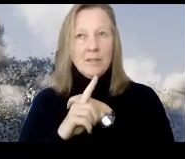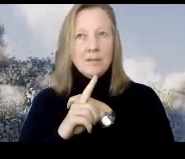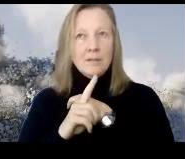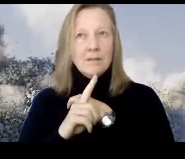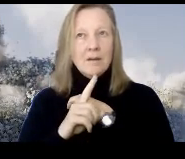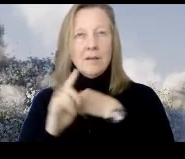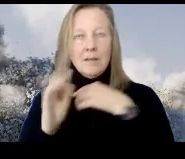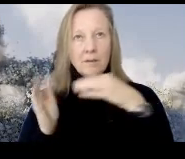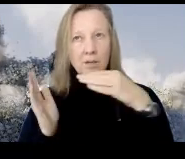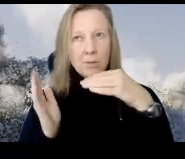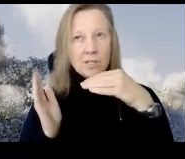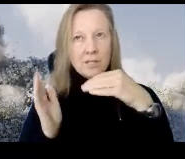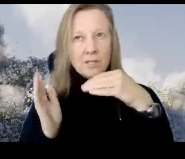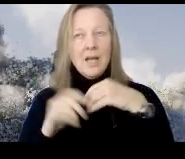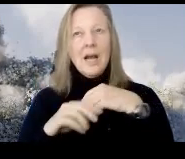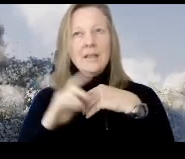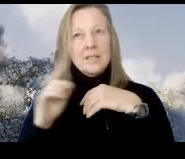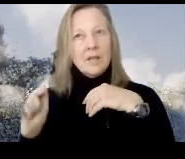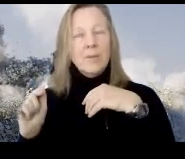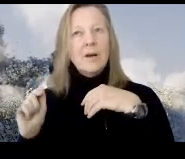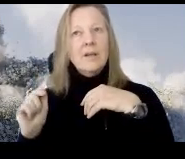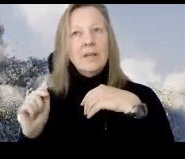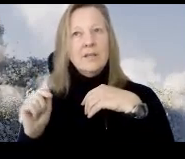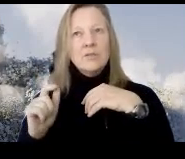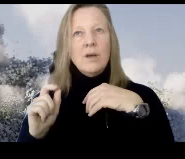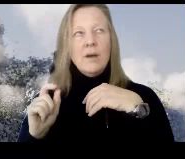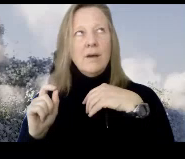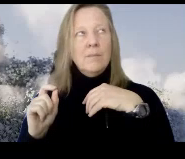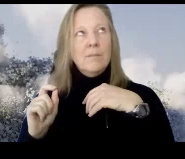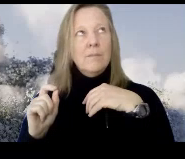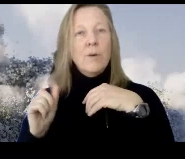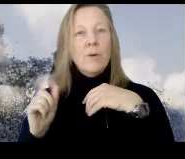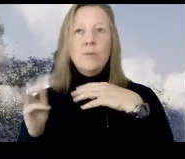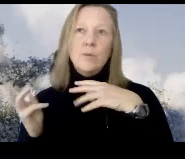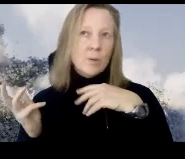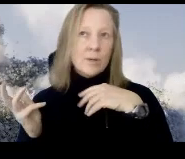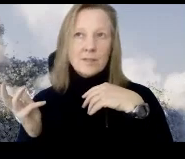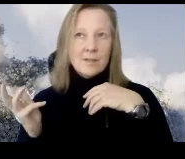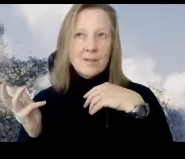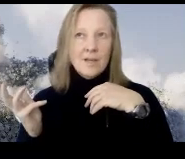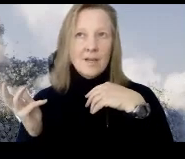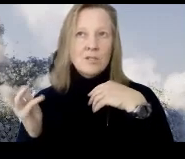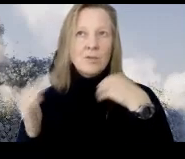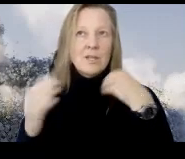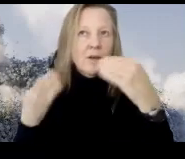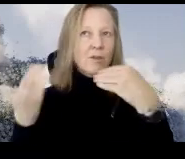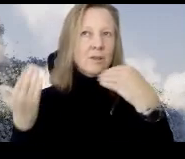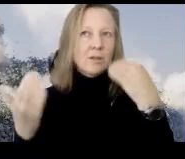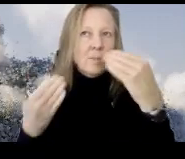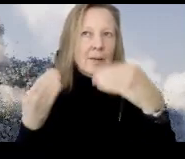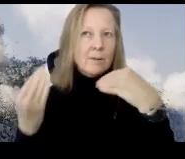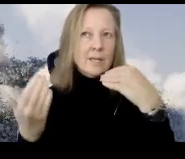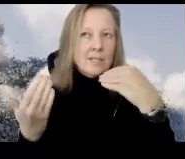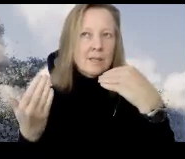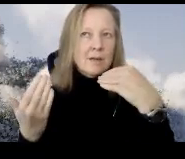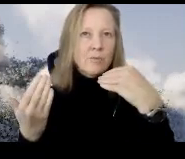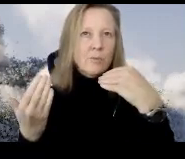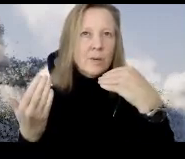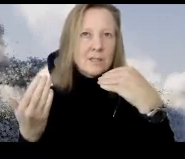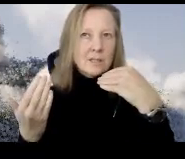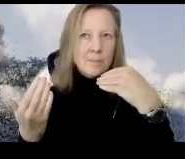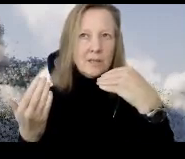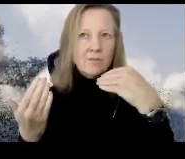your opinion on a Yeah. healthcare question, and the second Hmm. part is writing reports. So then you have a Okay. little bit better